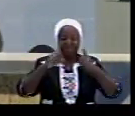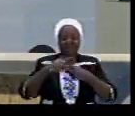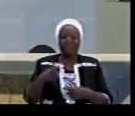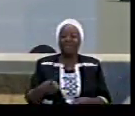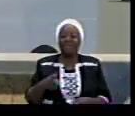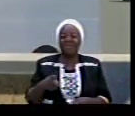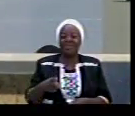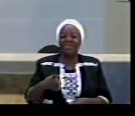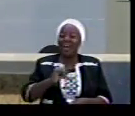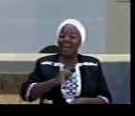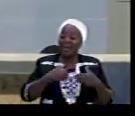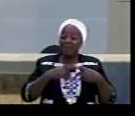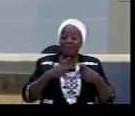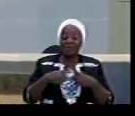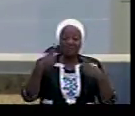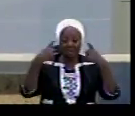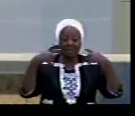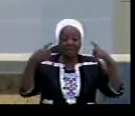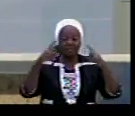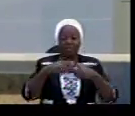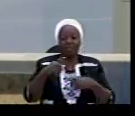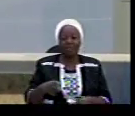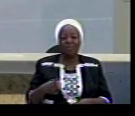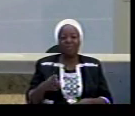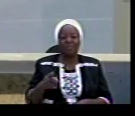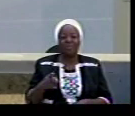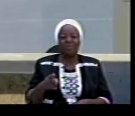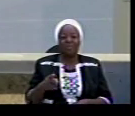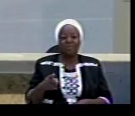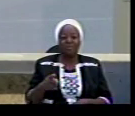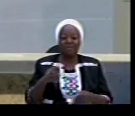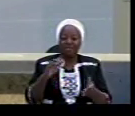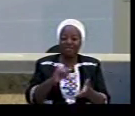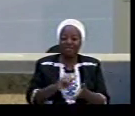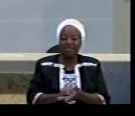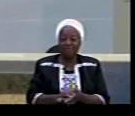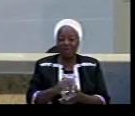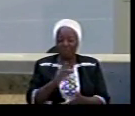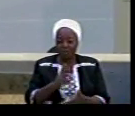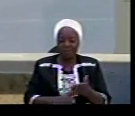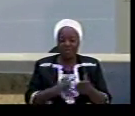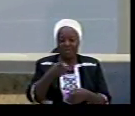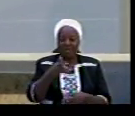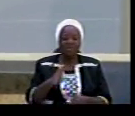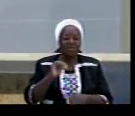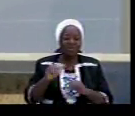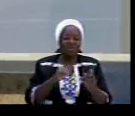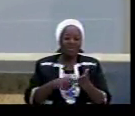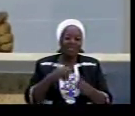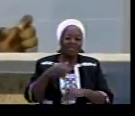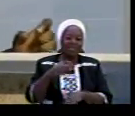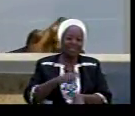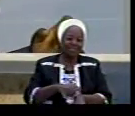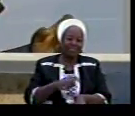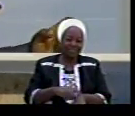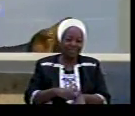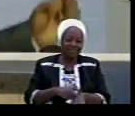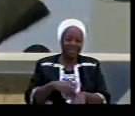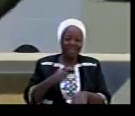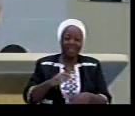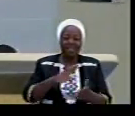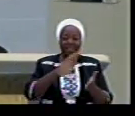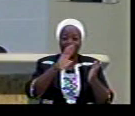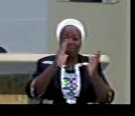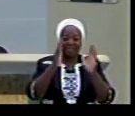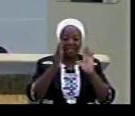I need to announce to you, thank God we're doing it this time, the presence of